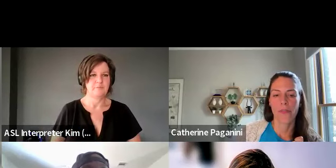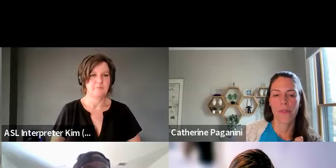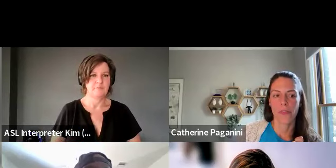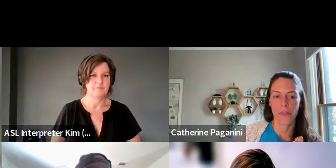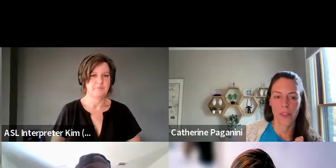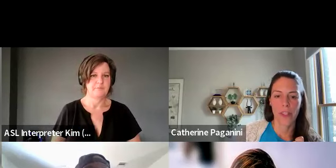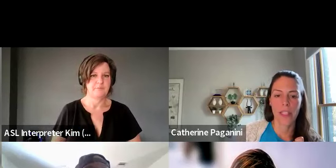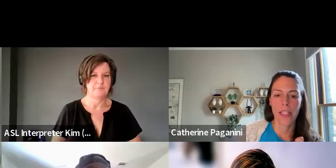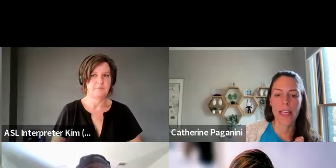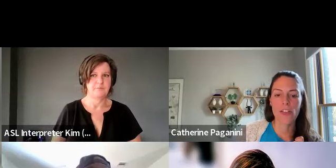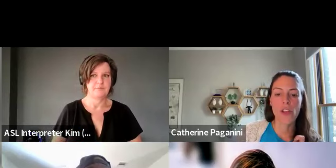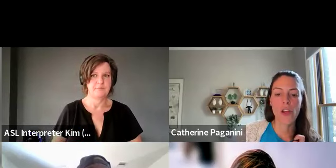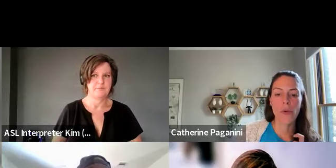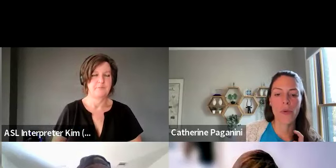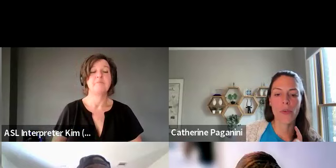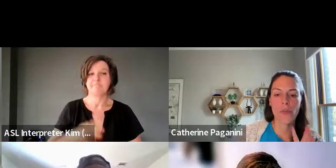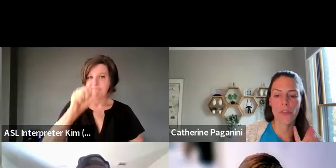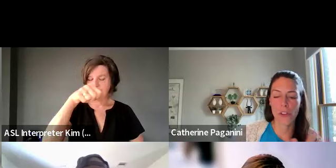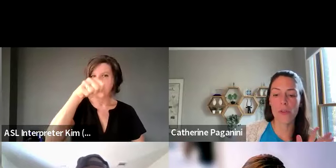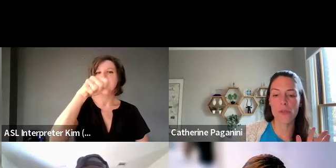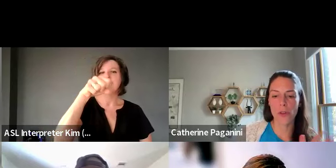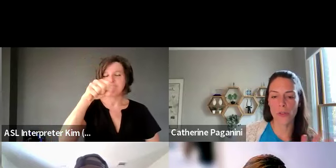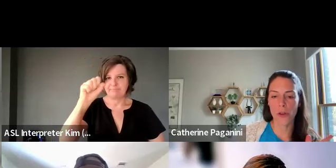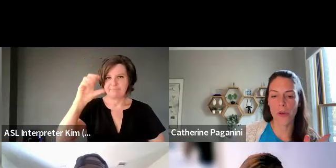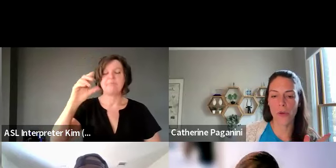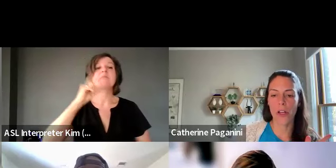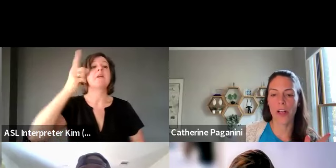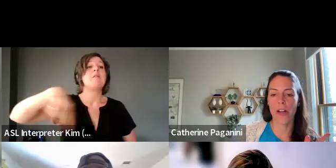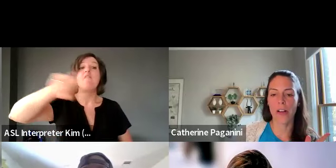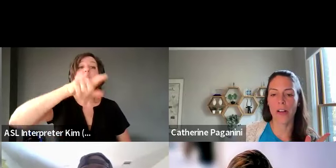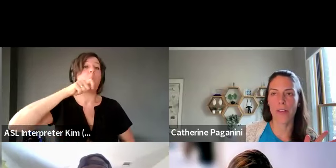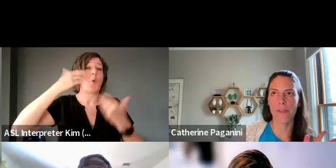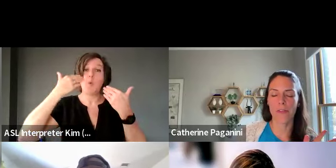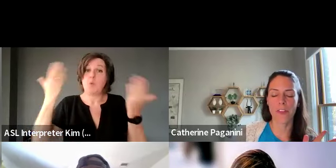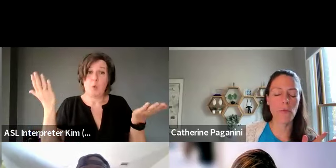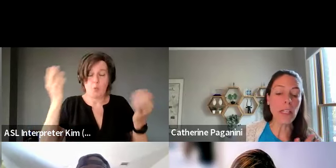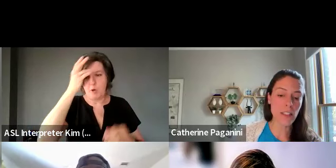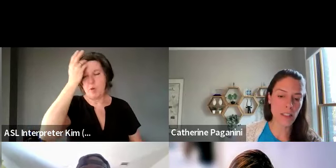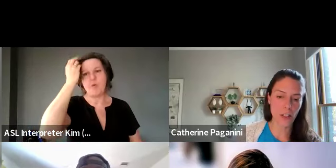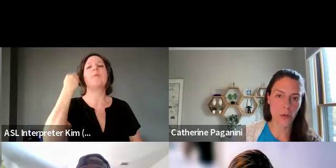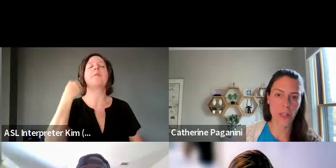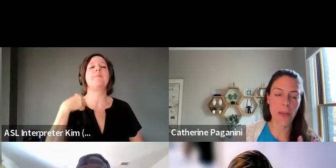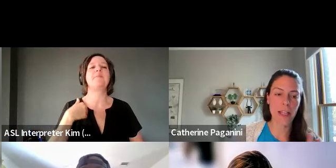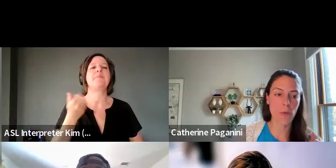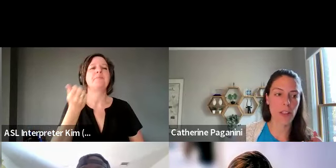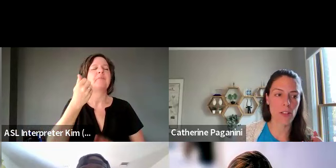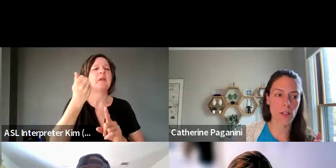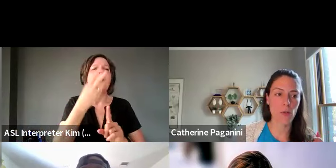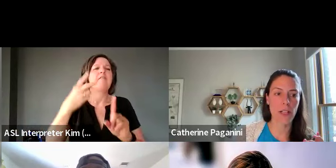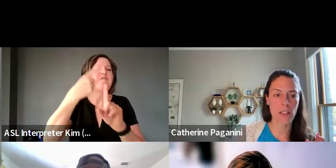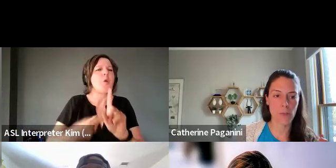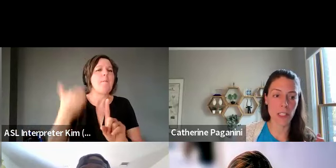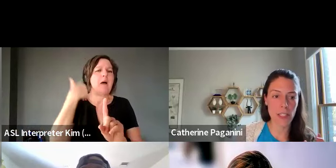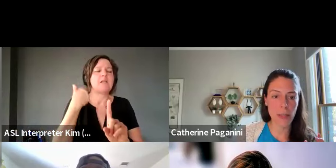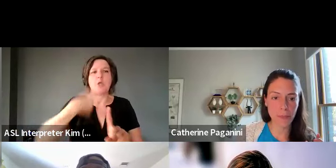Do you wanted to comment on that, Catherine? Yeah, so for those who don't know, a few months ago, we met with the